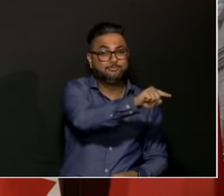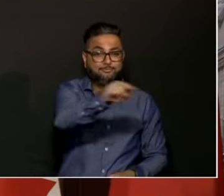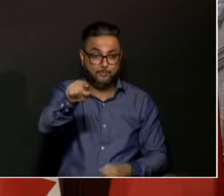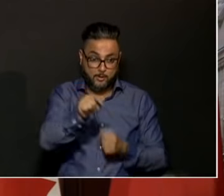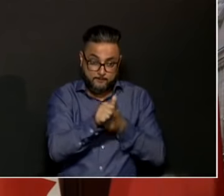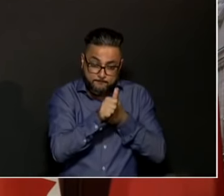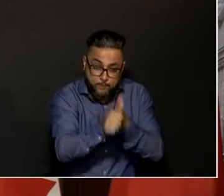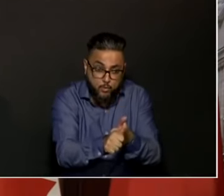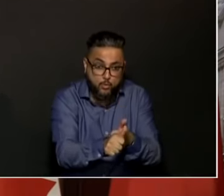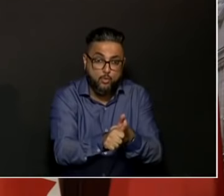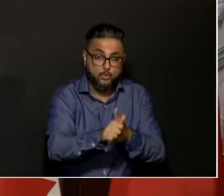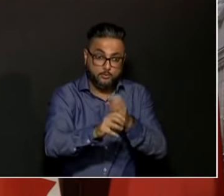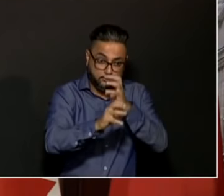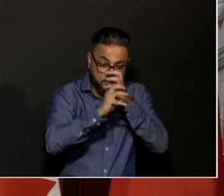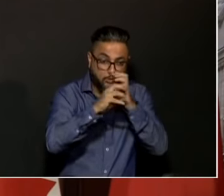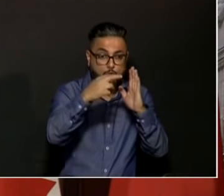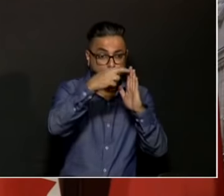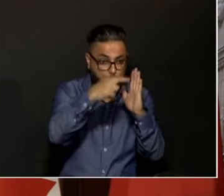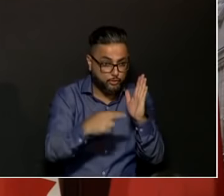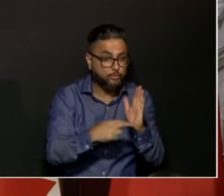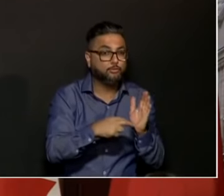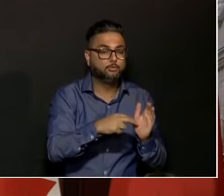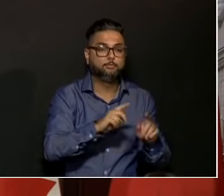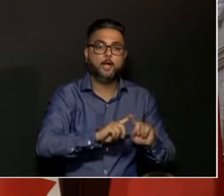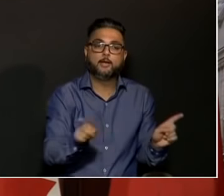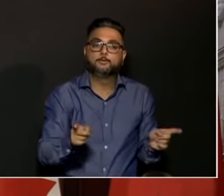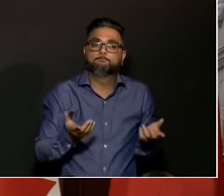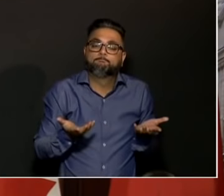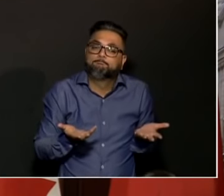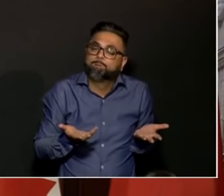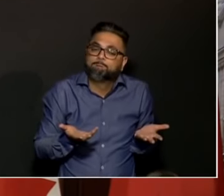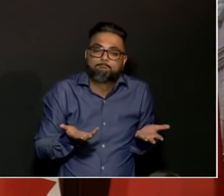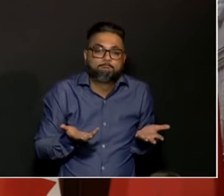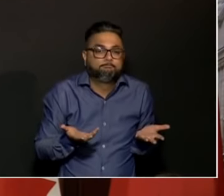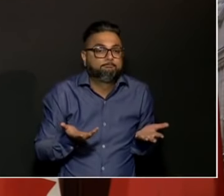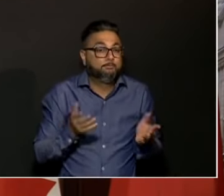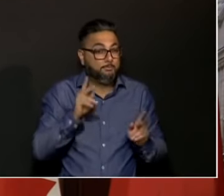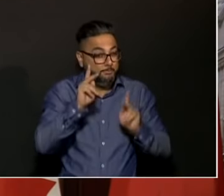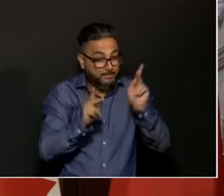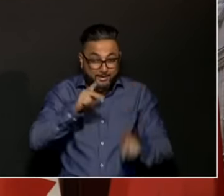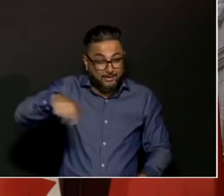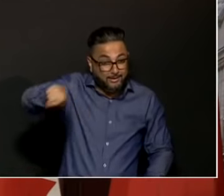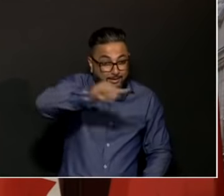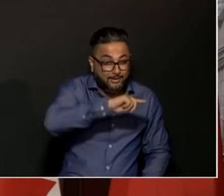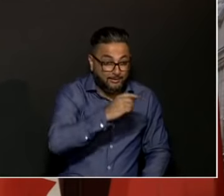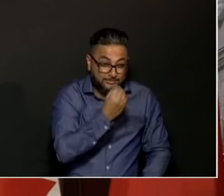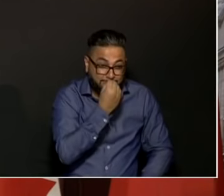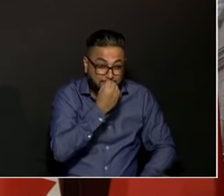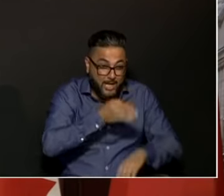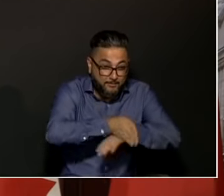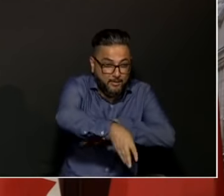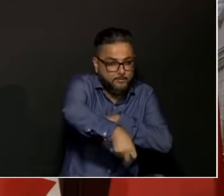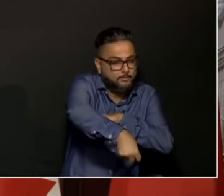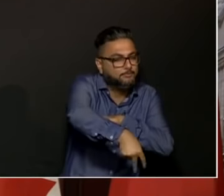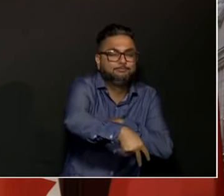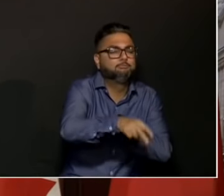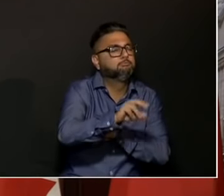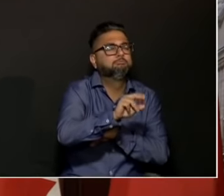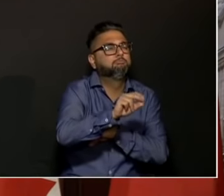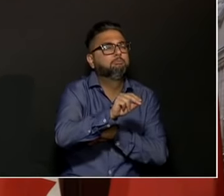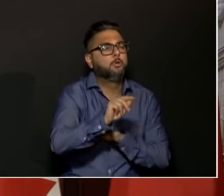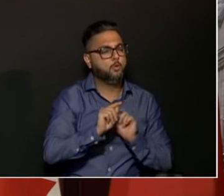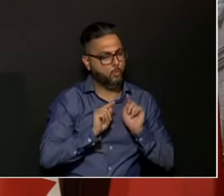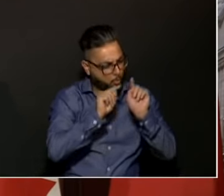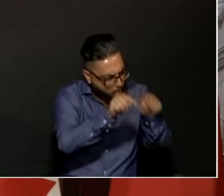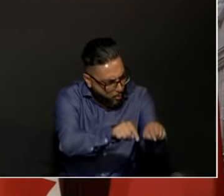protocols. But there's not too many people that are having dinner past 12 o'clock at night. We're still going to keep the takeout and delivery services